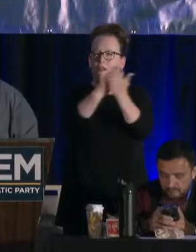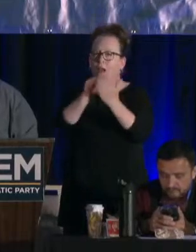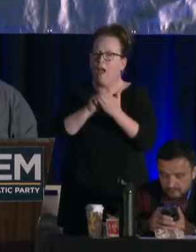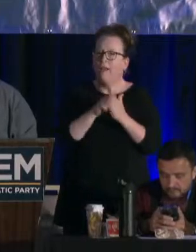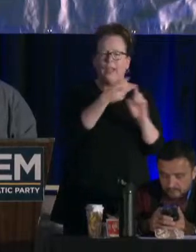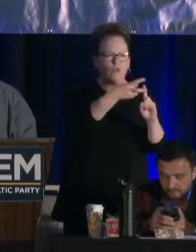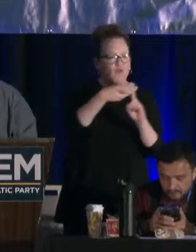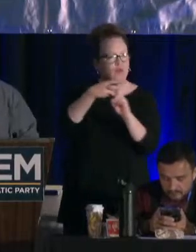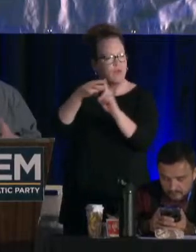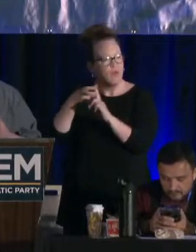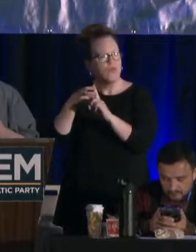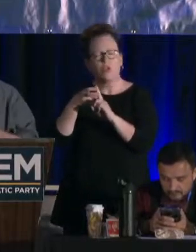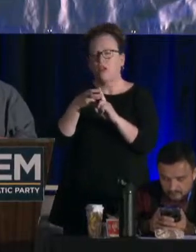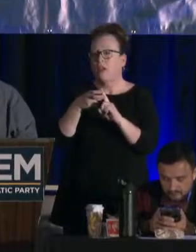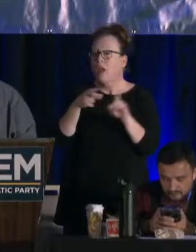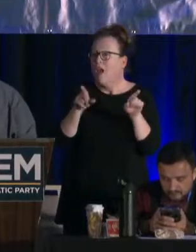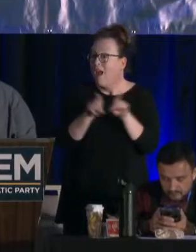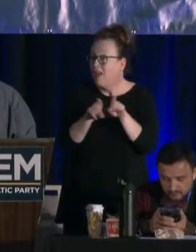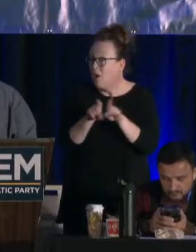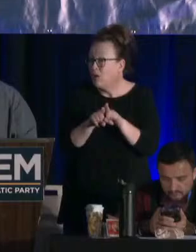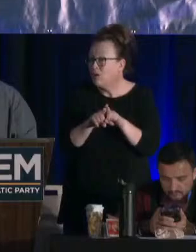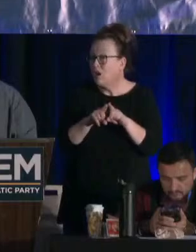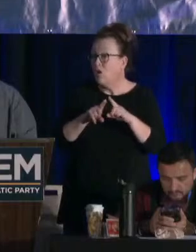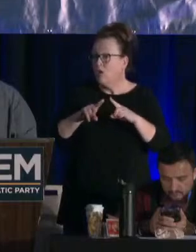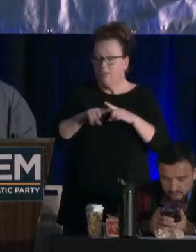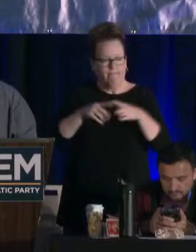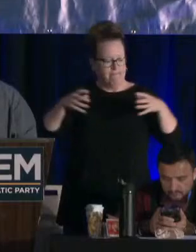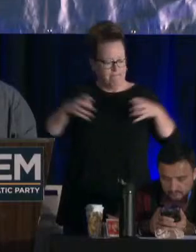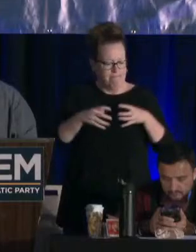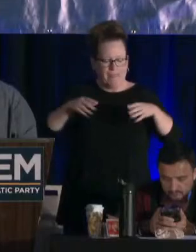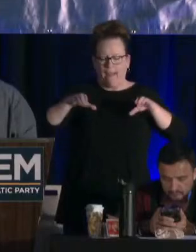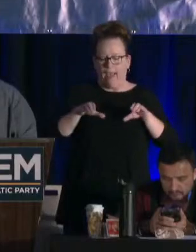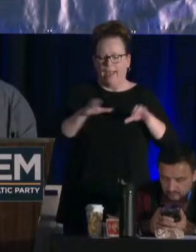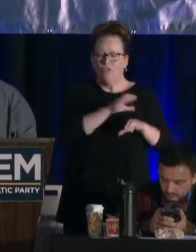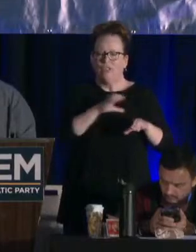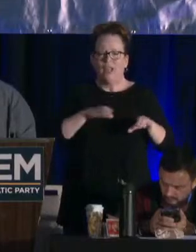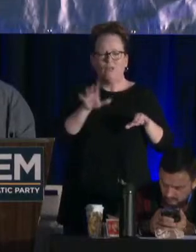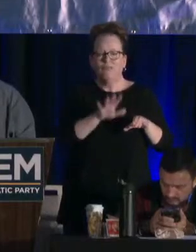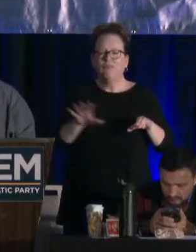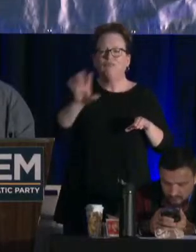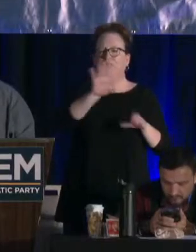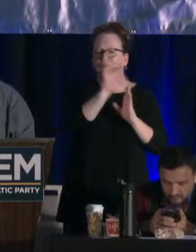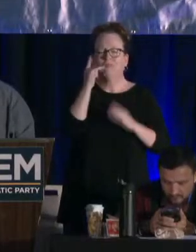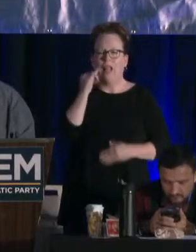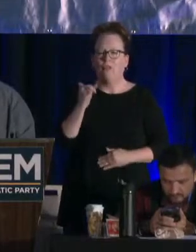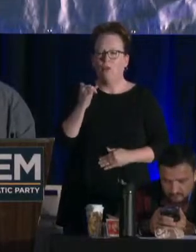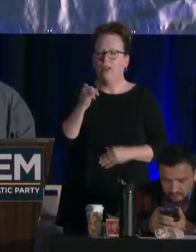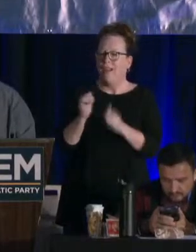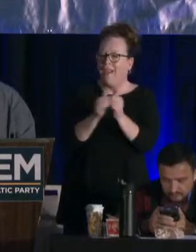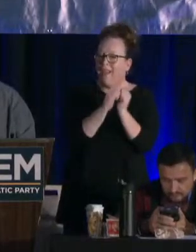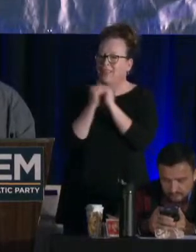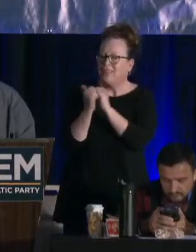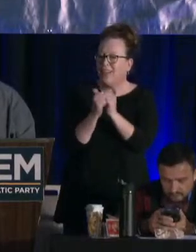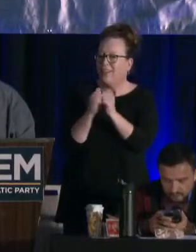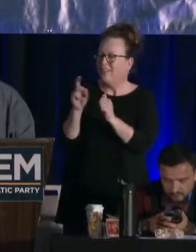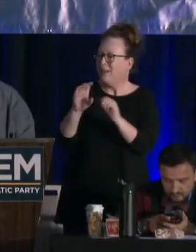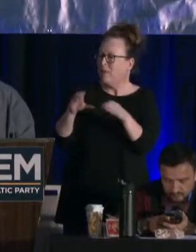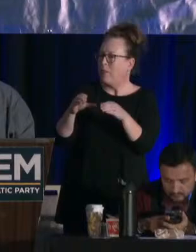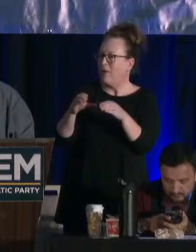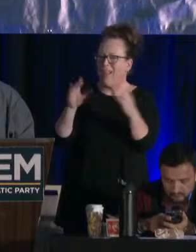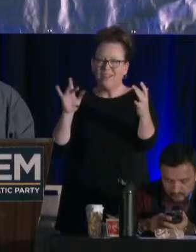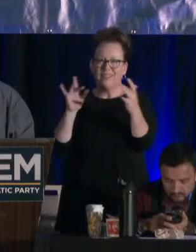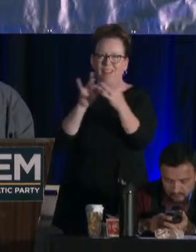voter registration, and even convening action councils across the state. And together, the party's efforts have already reached out to